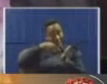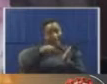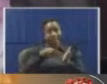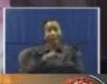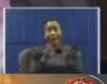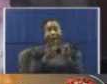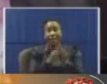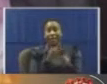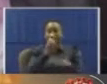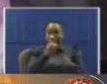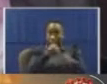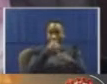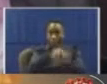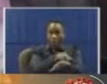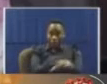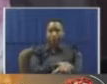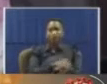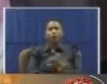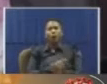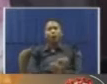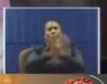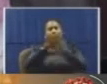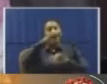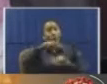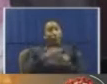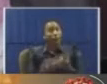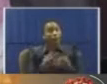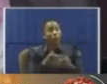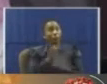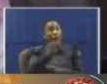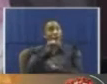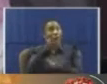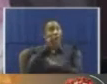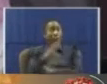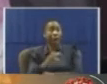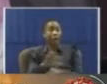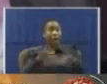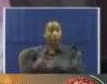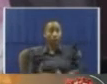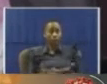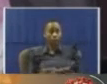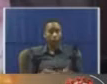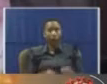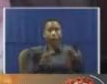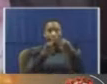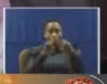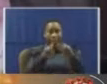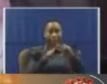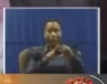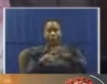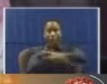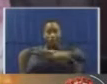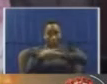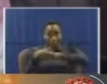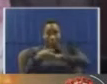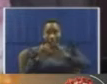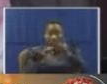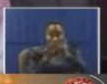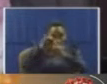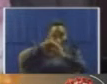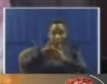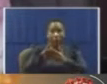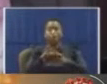and was it cleared with customs when it was brought onto the farm? And thirdly, why was the breaking and theft of that foreign